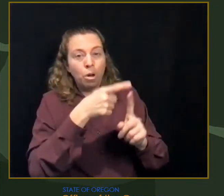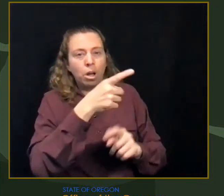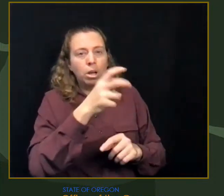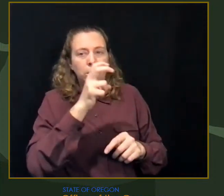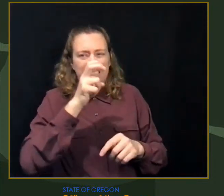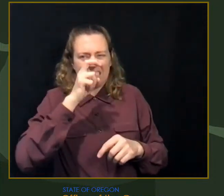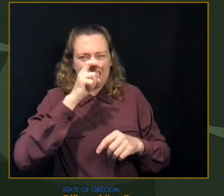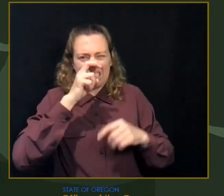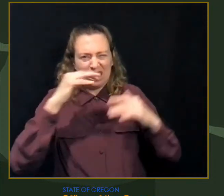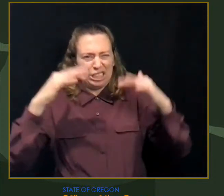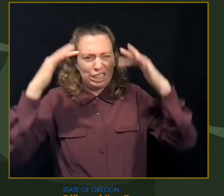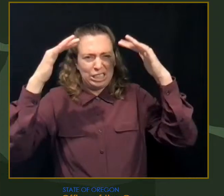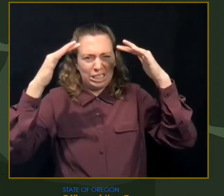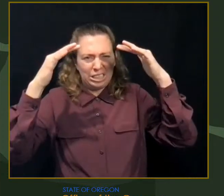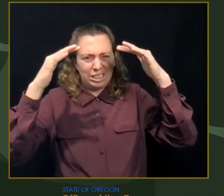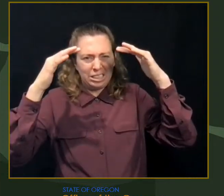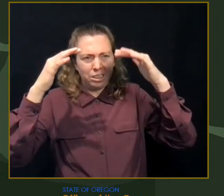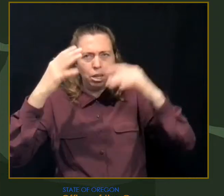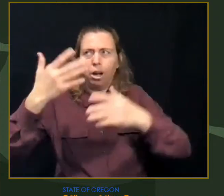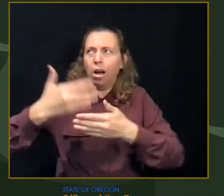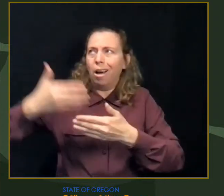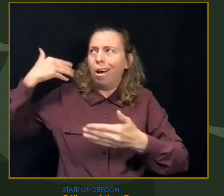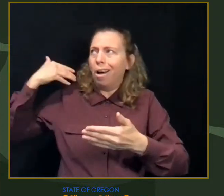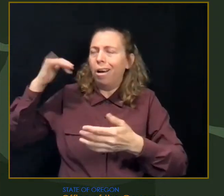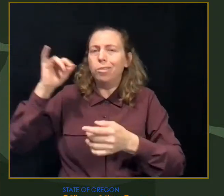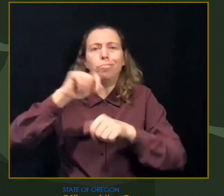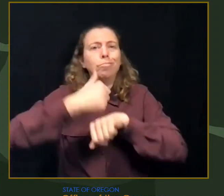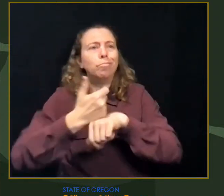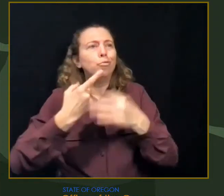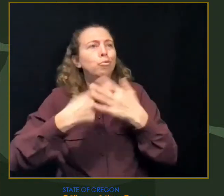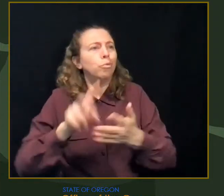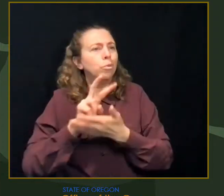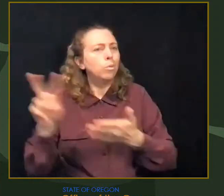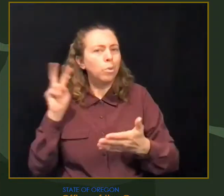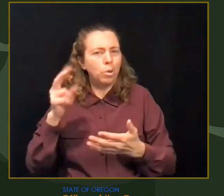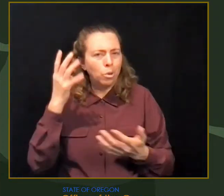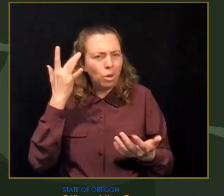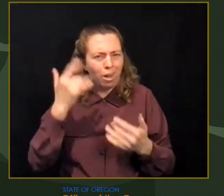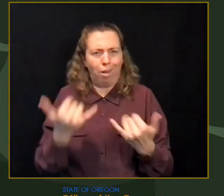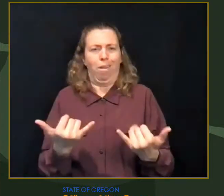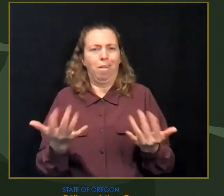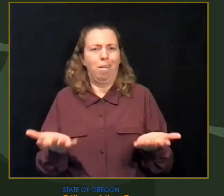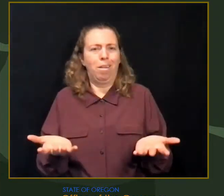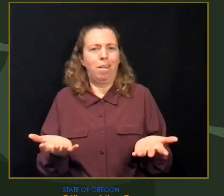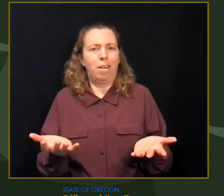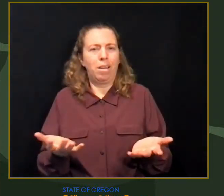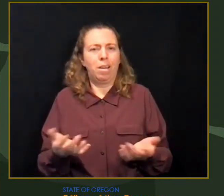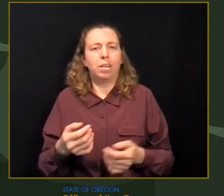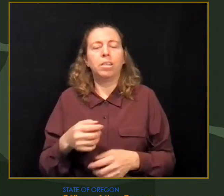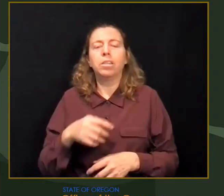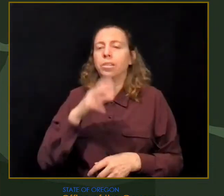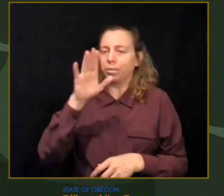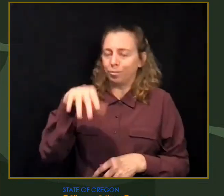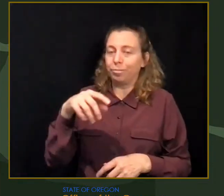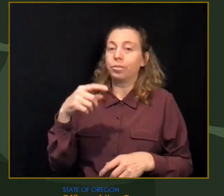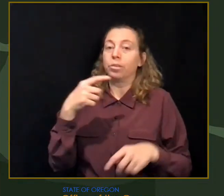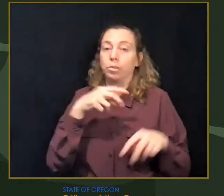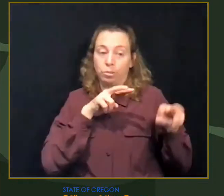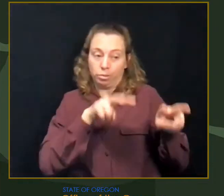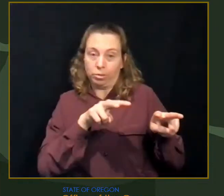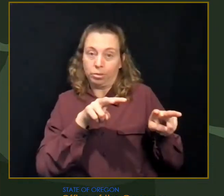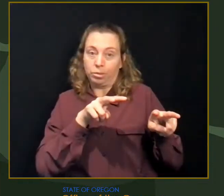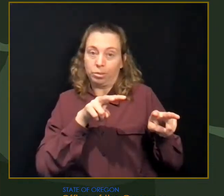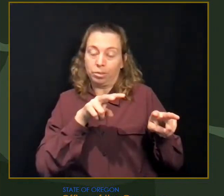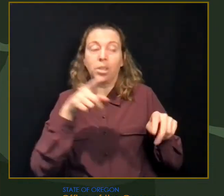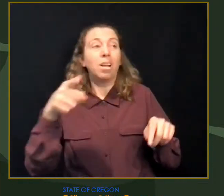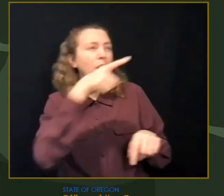hospitalizations they can grow exponentially. You could have potentially stemmed the extent